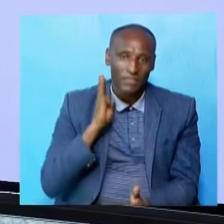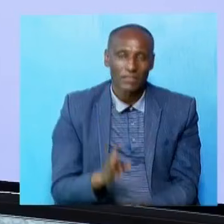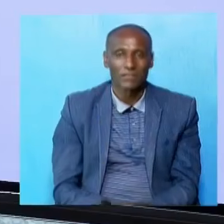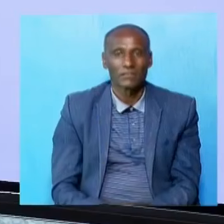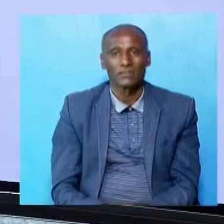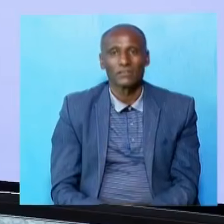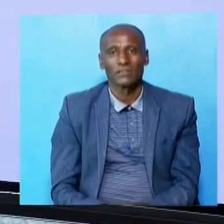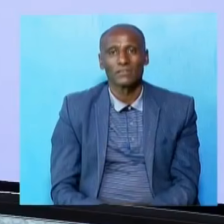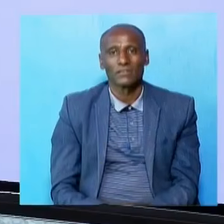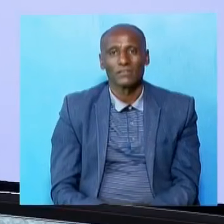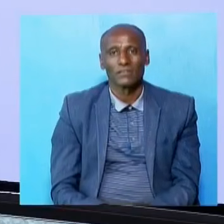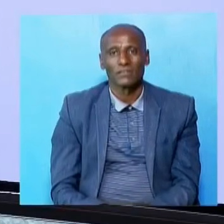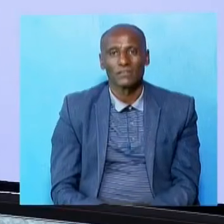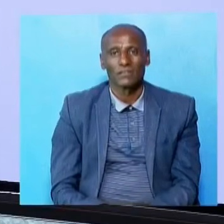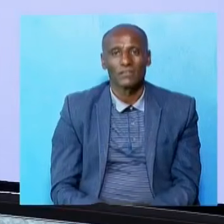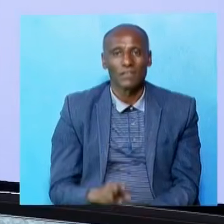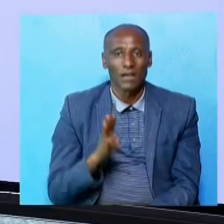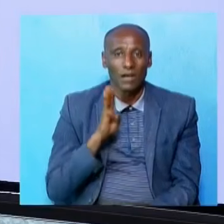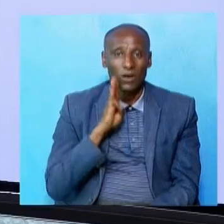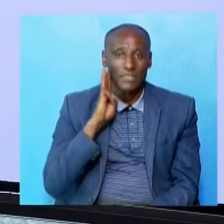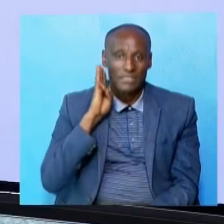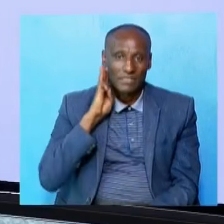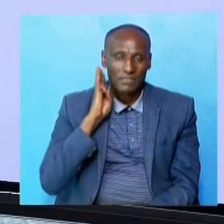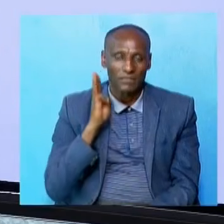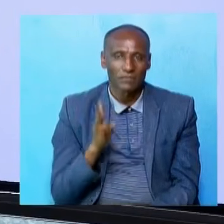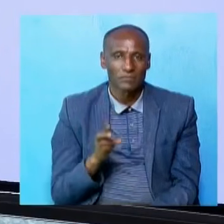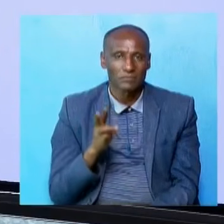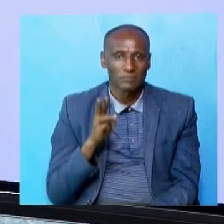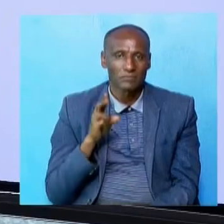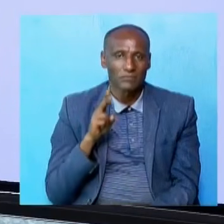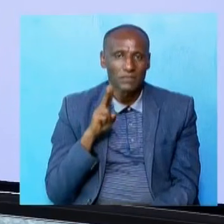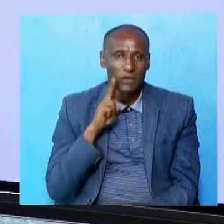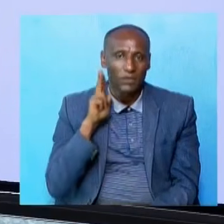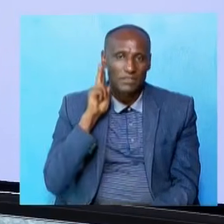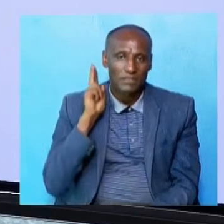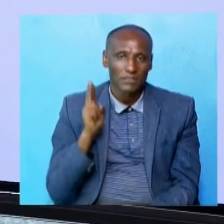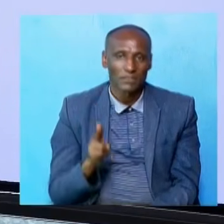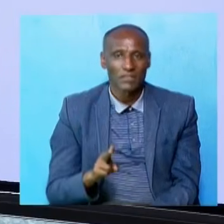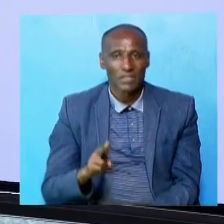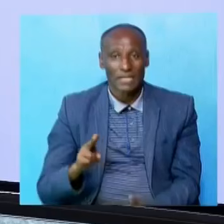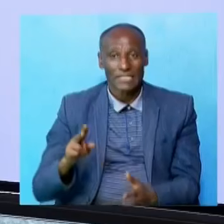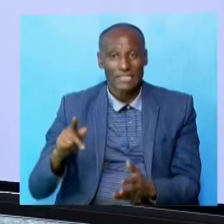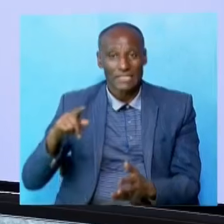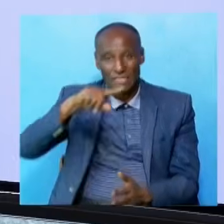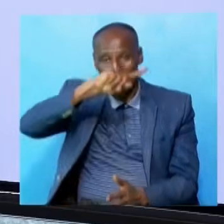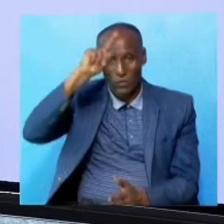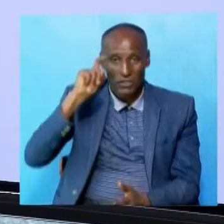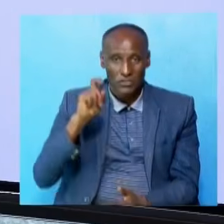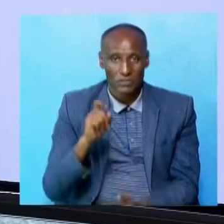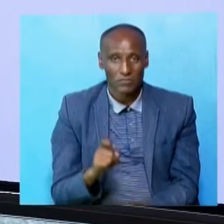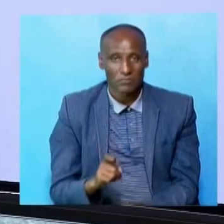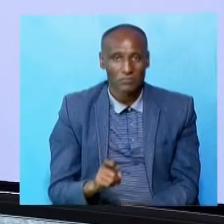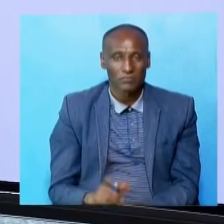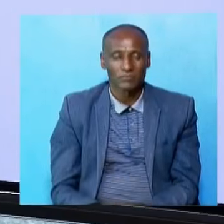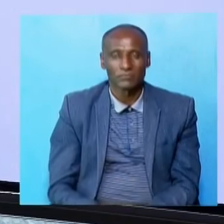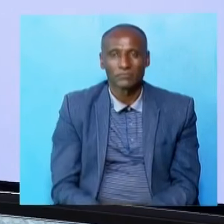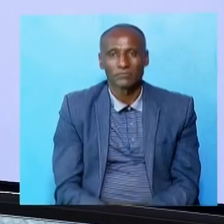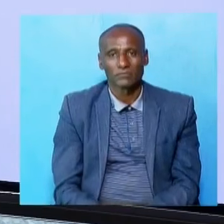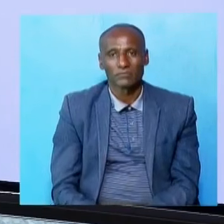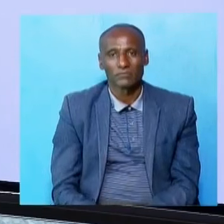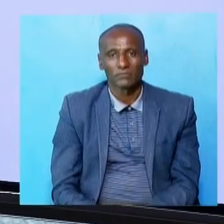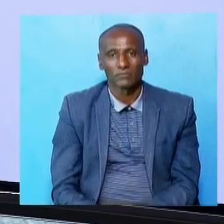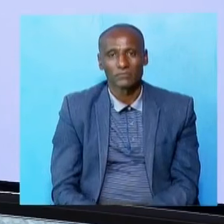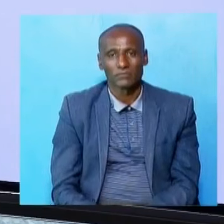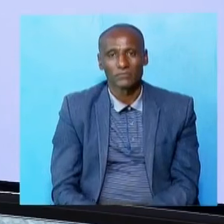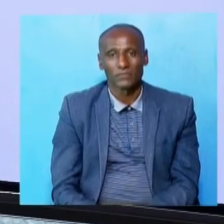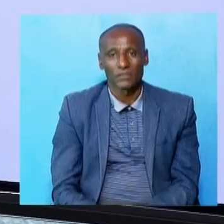Were you living in Hawassa? That is interrogative, a question, right? Let